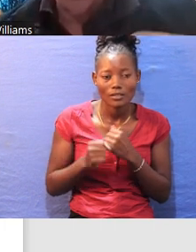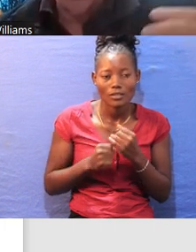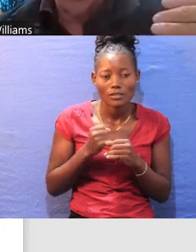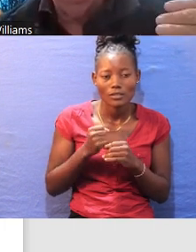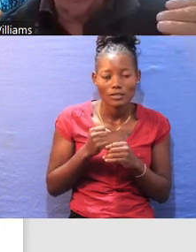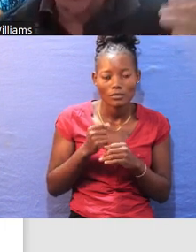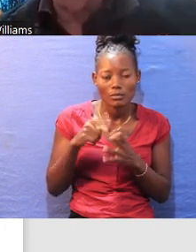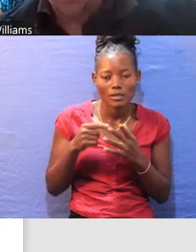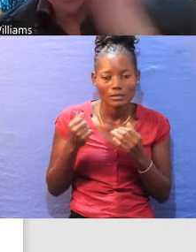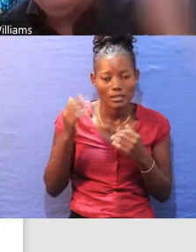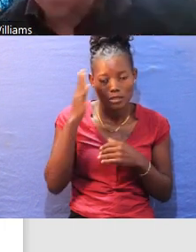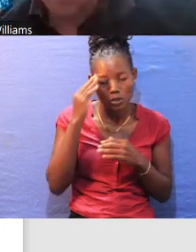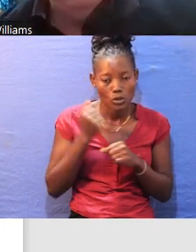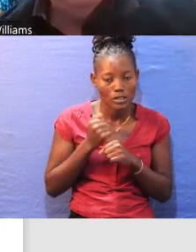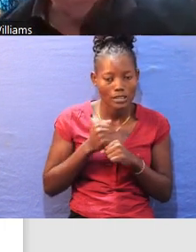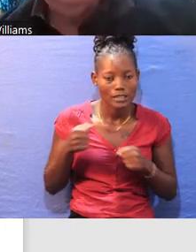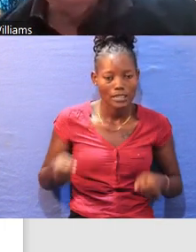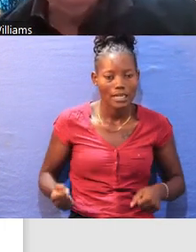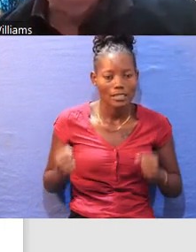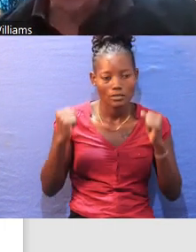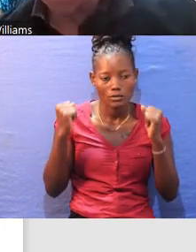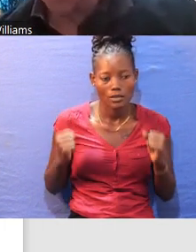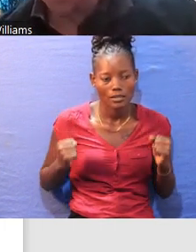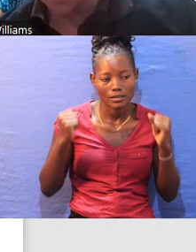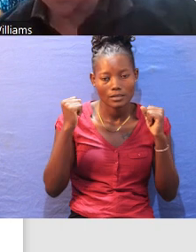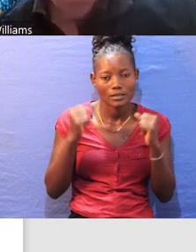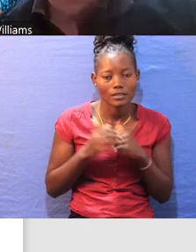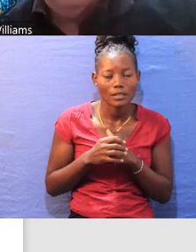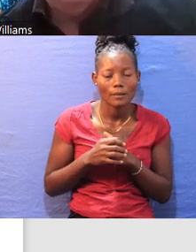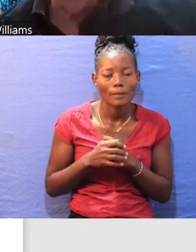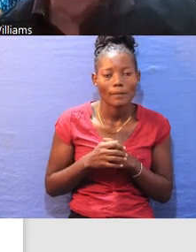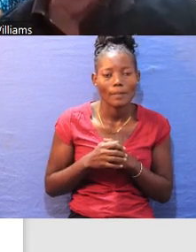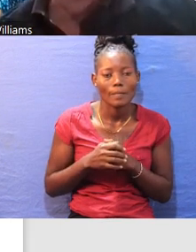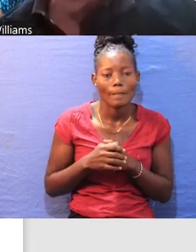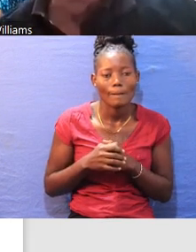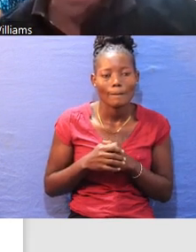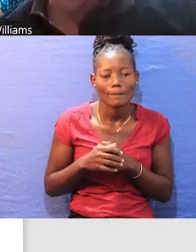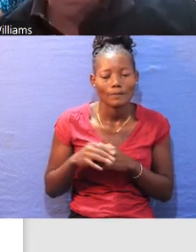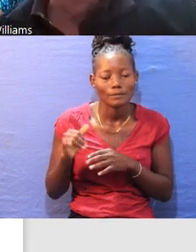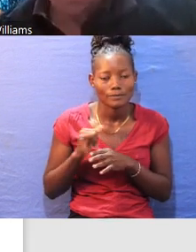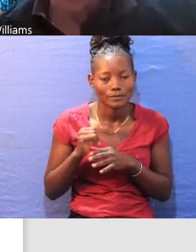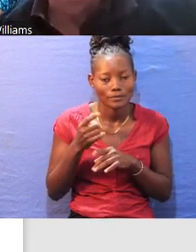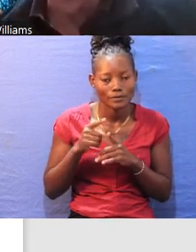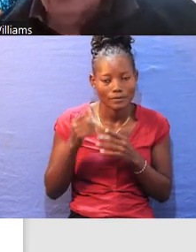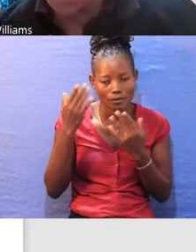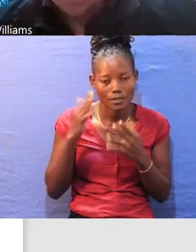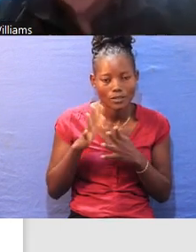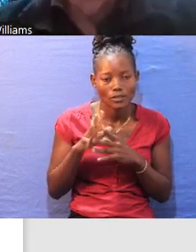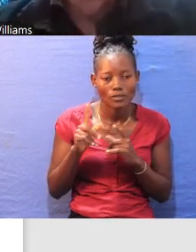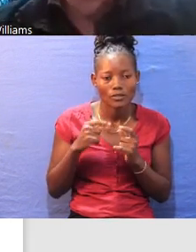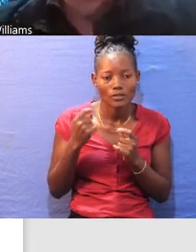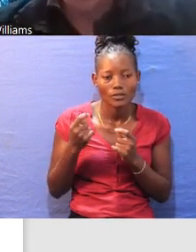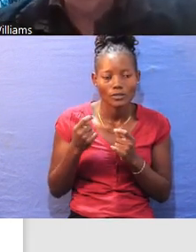would lift the way Kyle would train him. I think Kyle would train him differently, but I don't know that that would be the best for him. I don't know